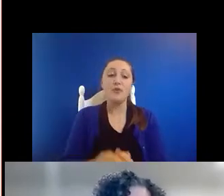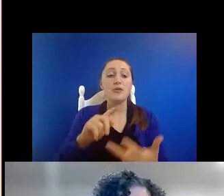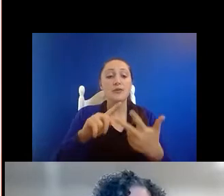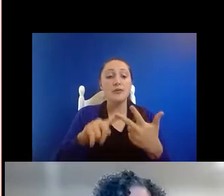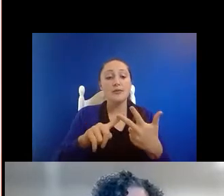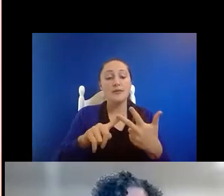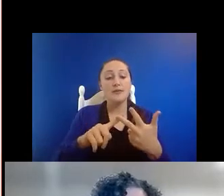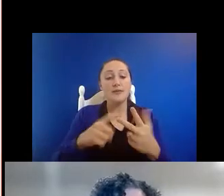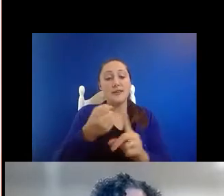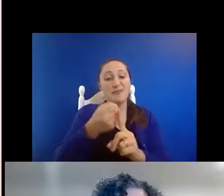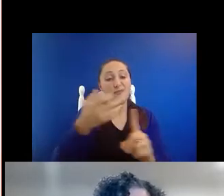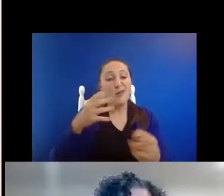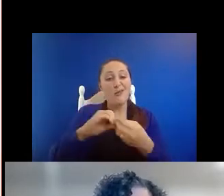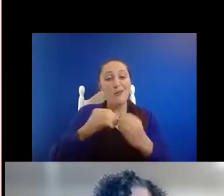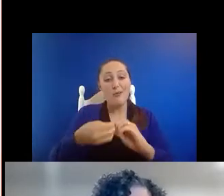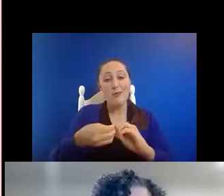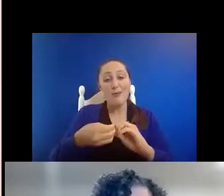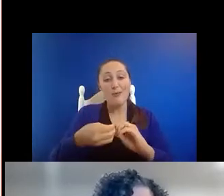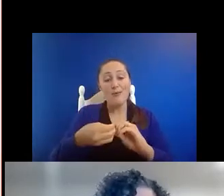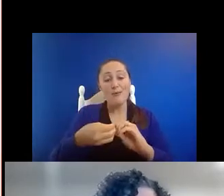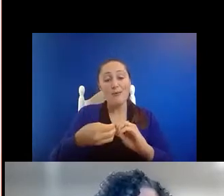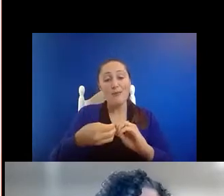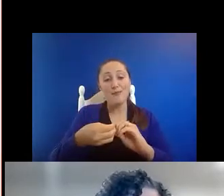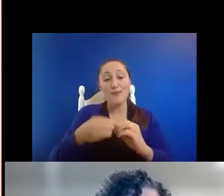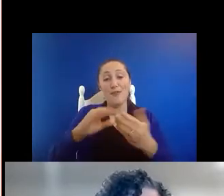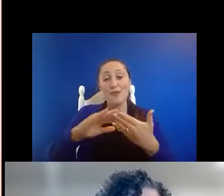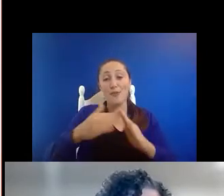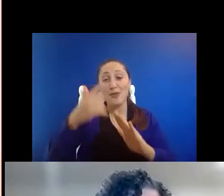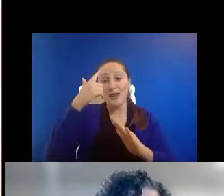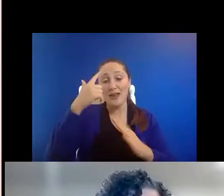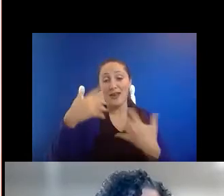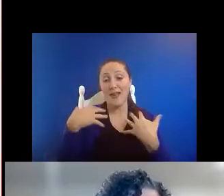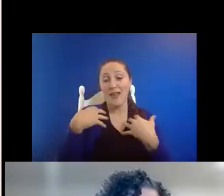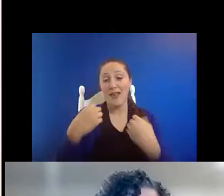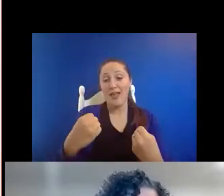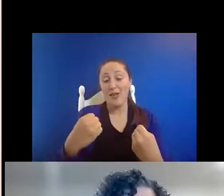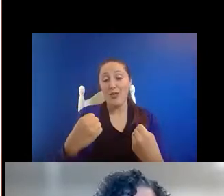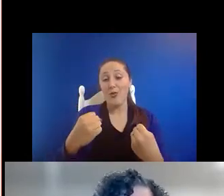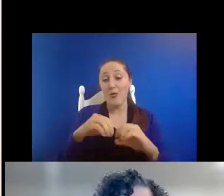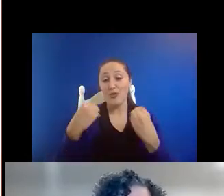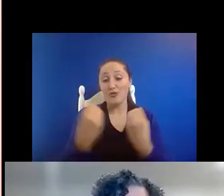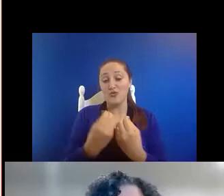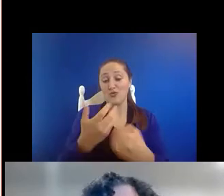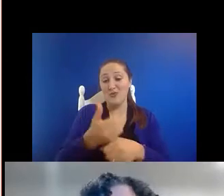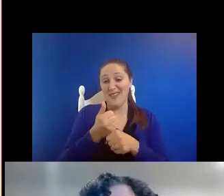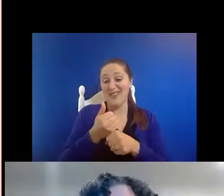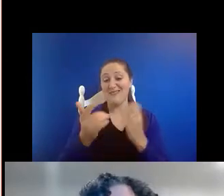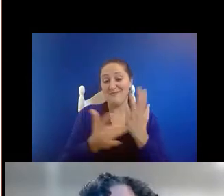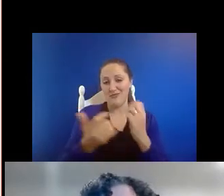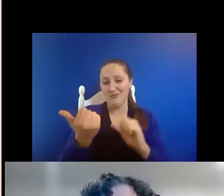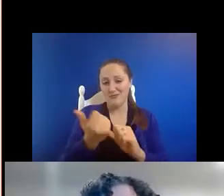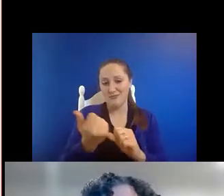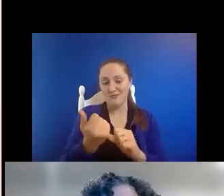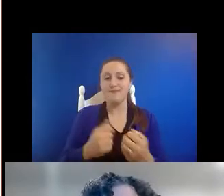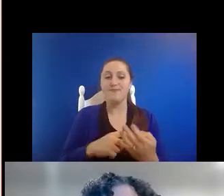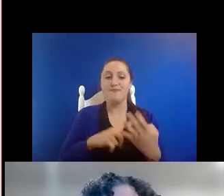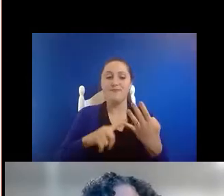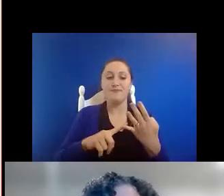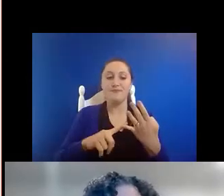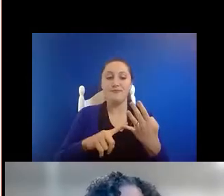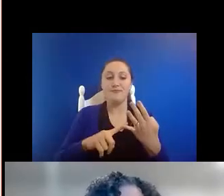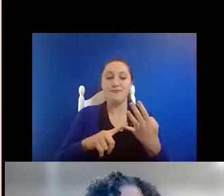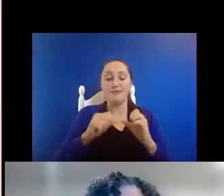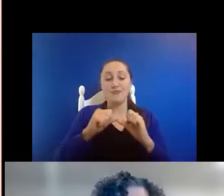health organizations that are receiving rate restructuring technical assistance. And finally, to continue to work on systems